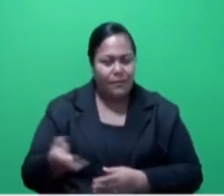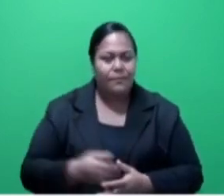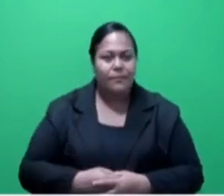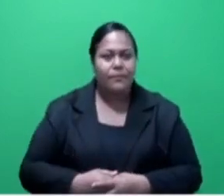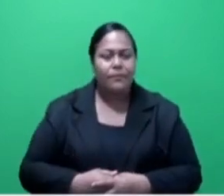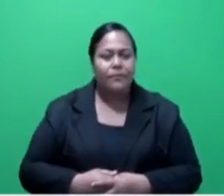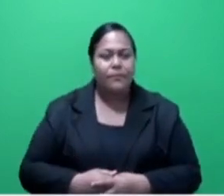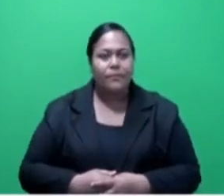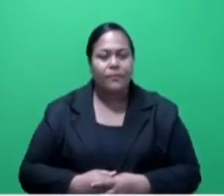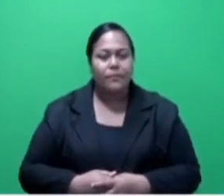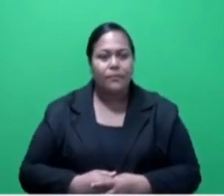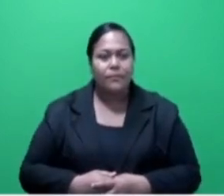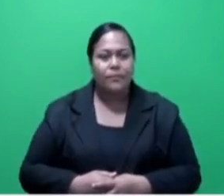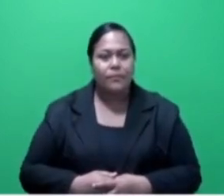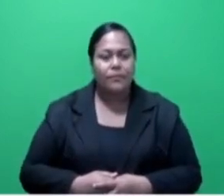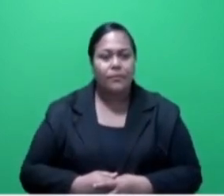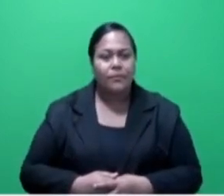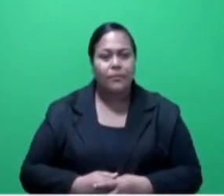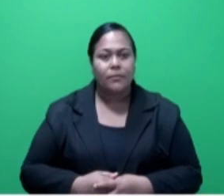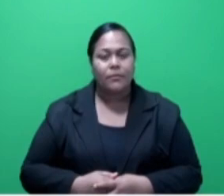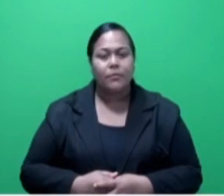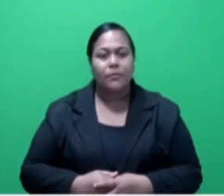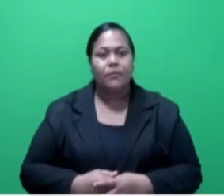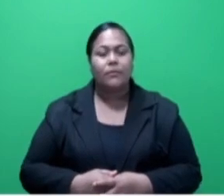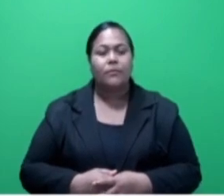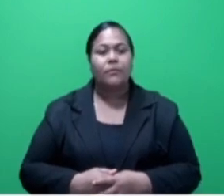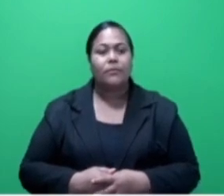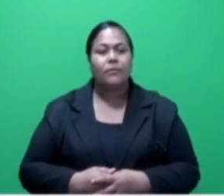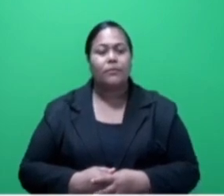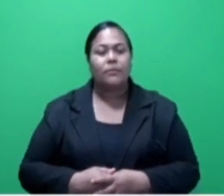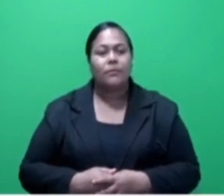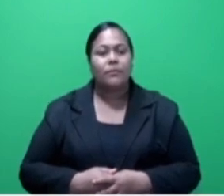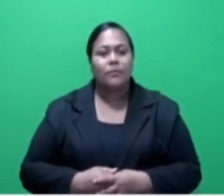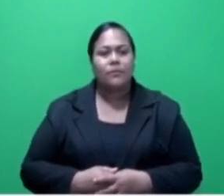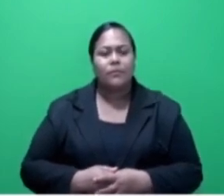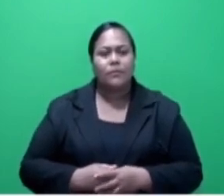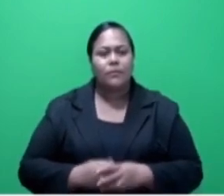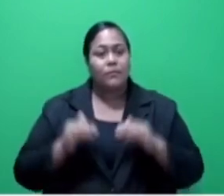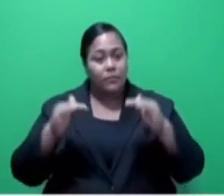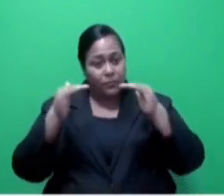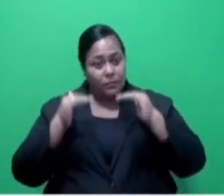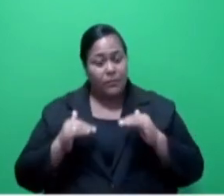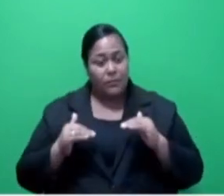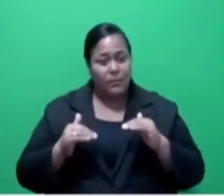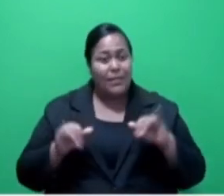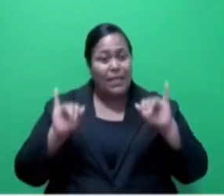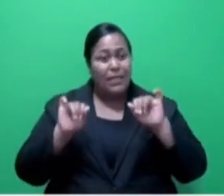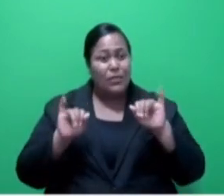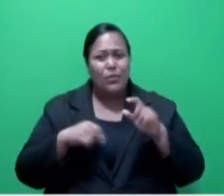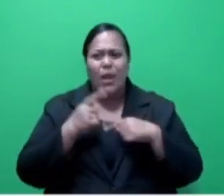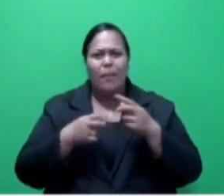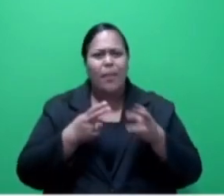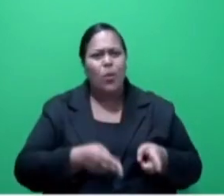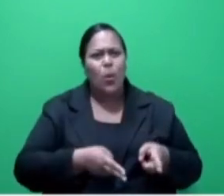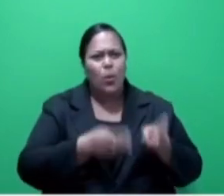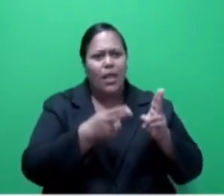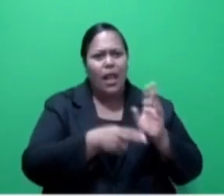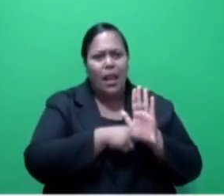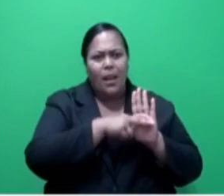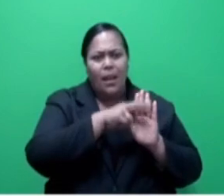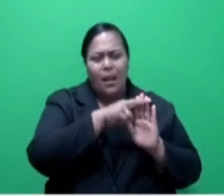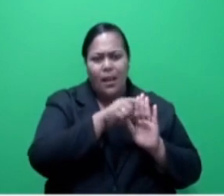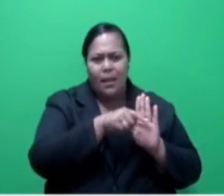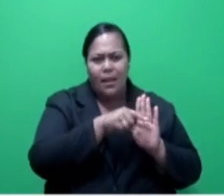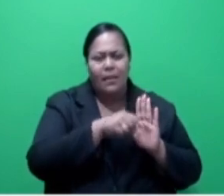point, Mr. Speaker, I think you're all aware that regarding we do live in a issue that was raised about Marriott, the outstanding monies that